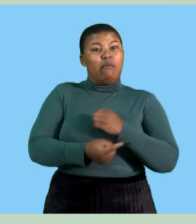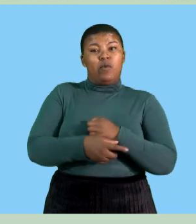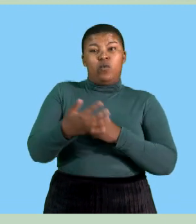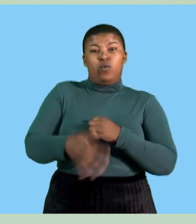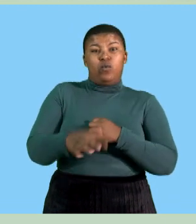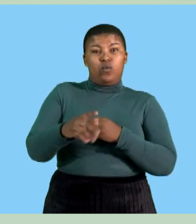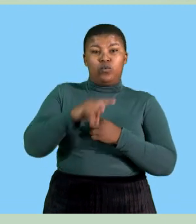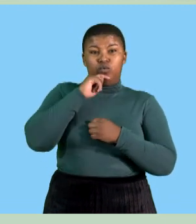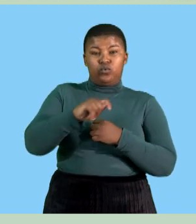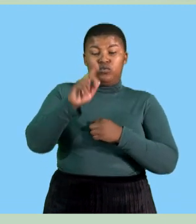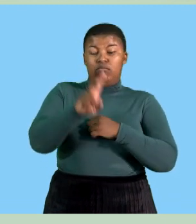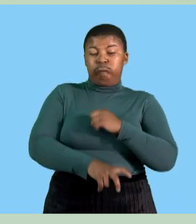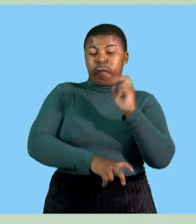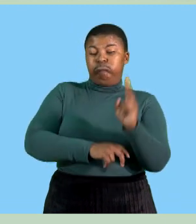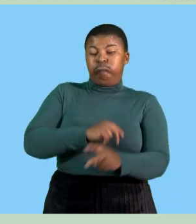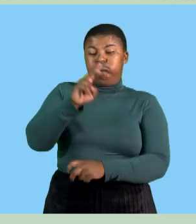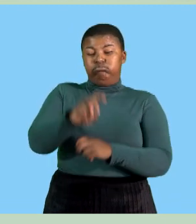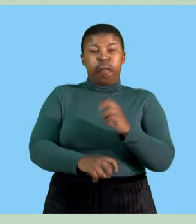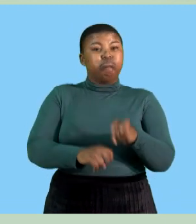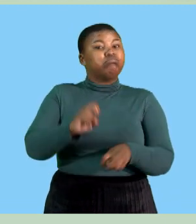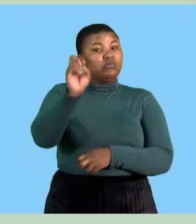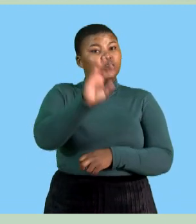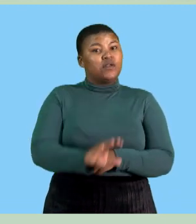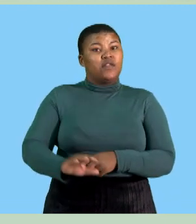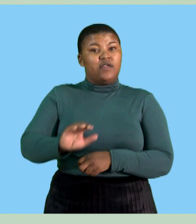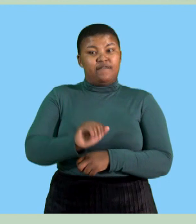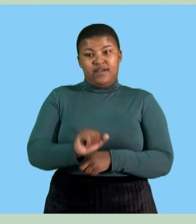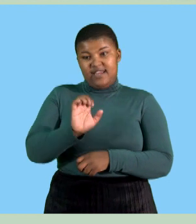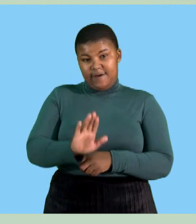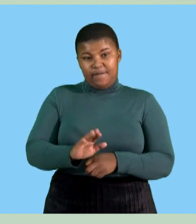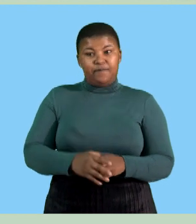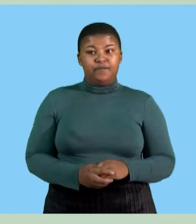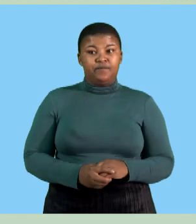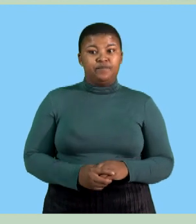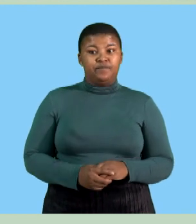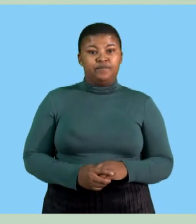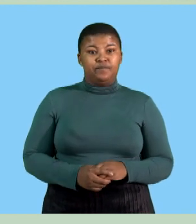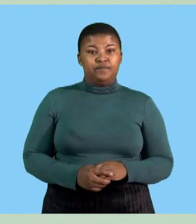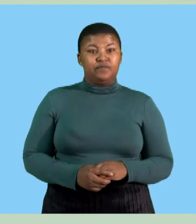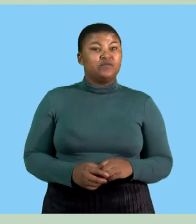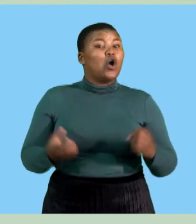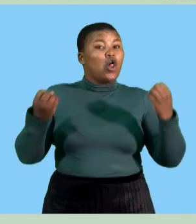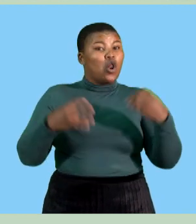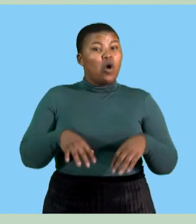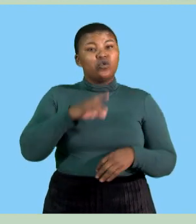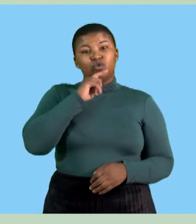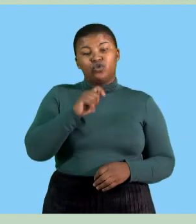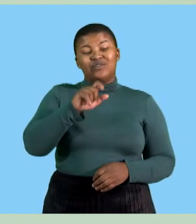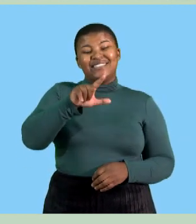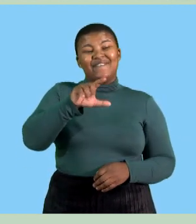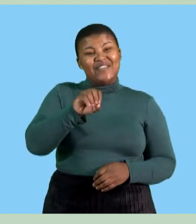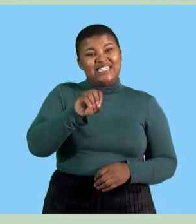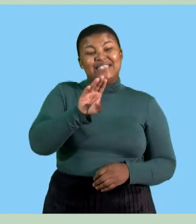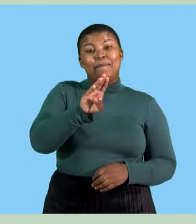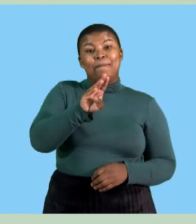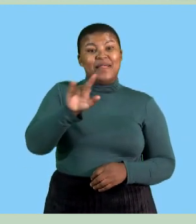and looting? Now, the impact on businesses were that they lost 70 billion